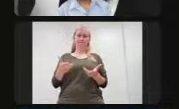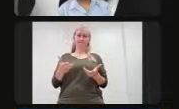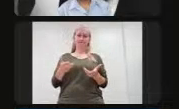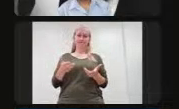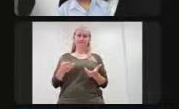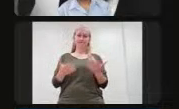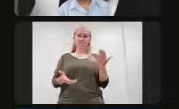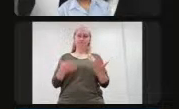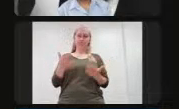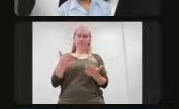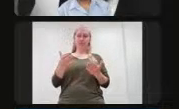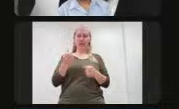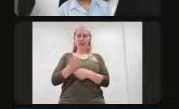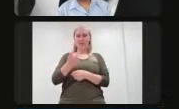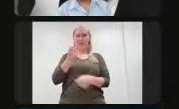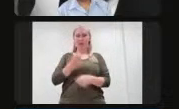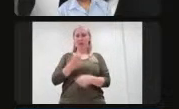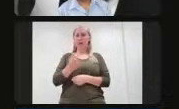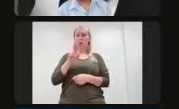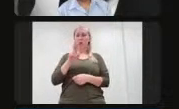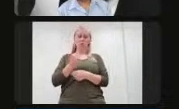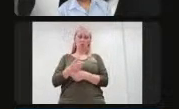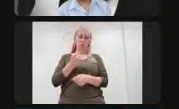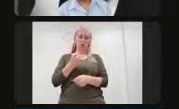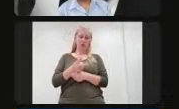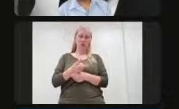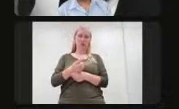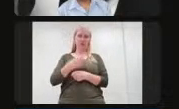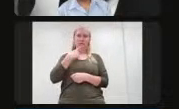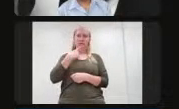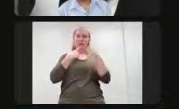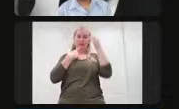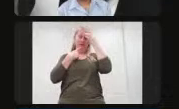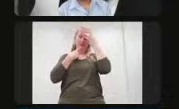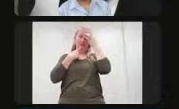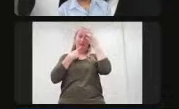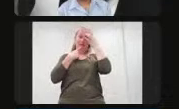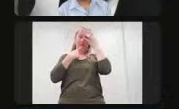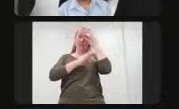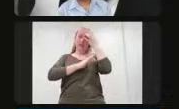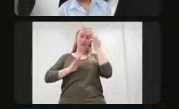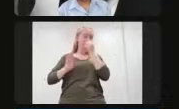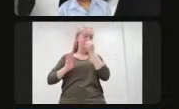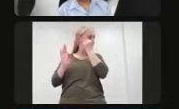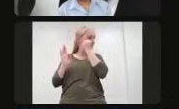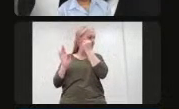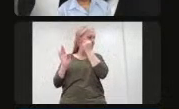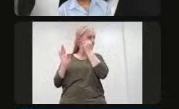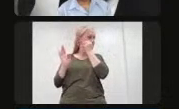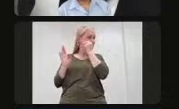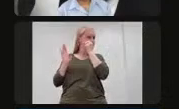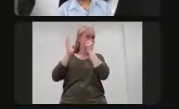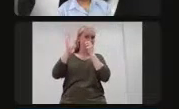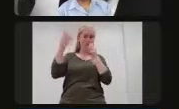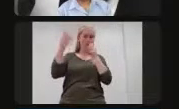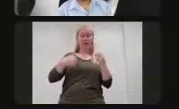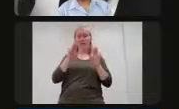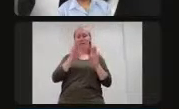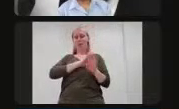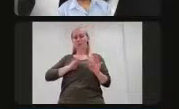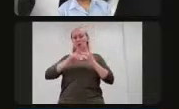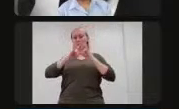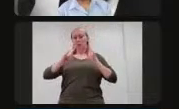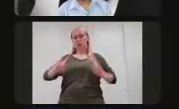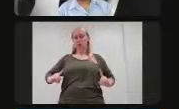maybe every year or every 2 years, and just saying the board will have a board retreat and talk about a